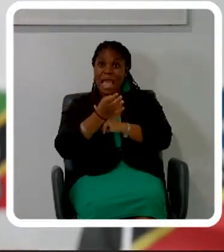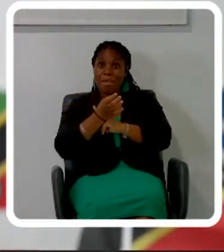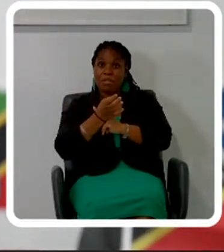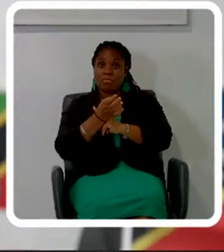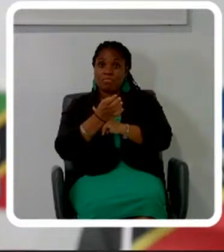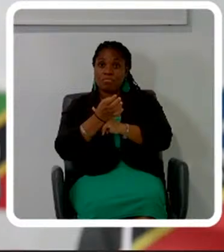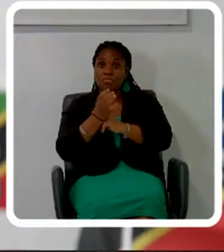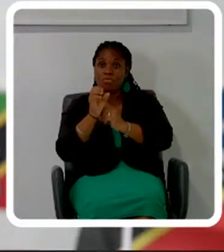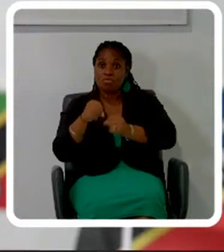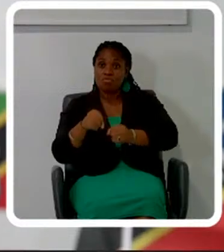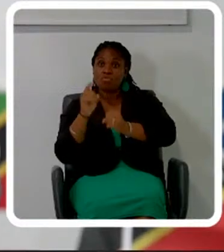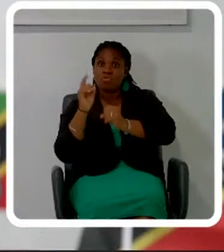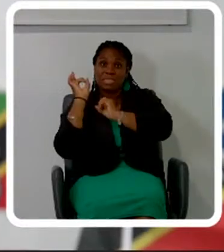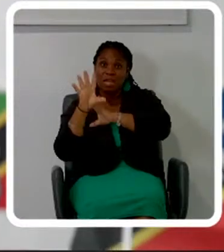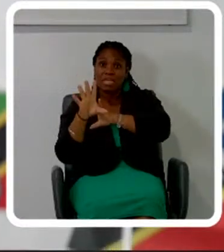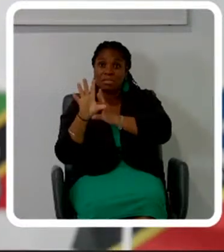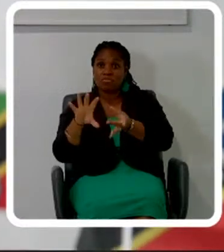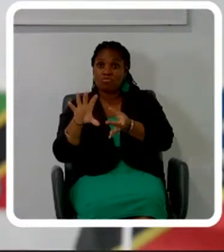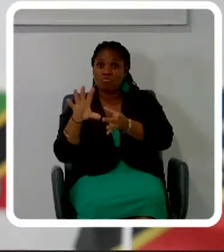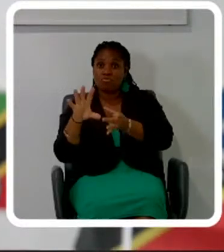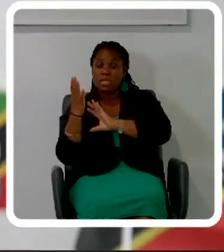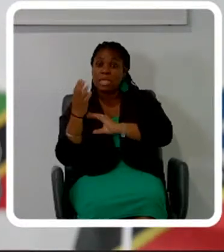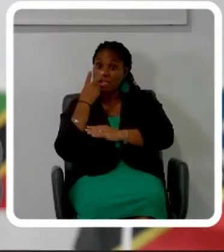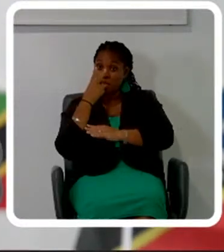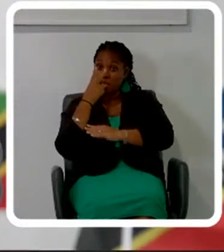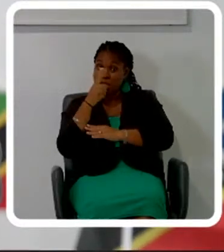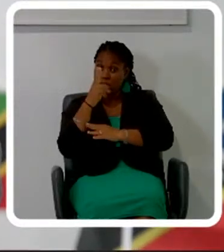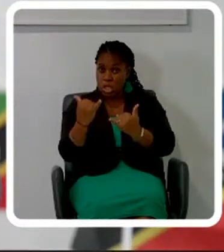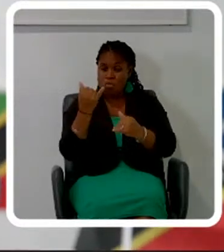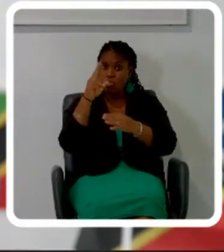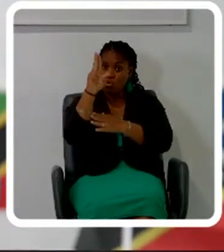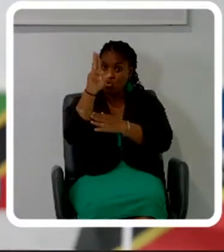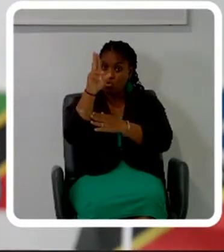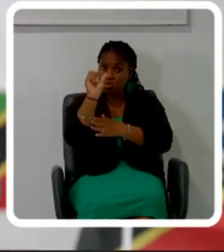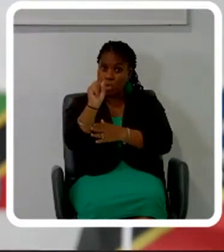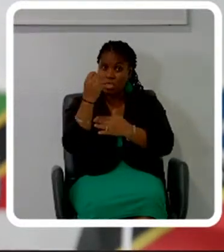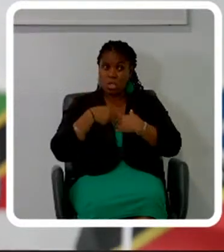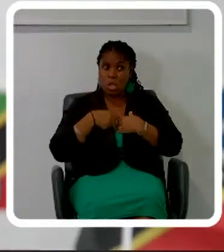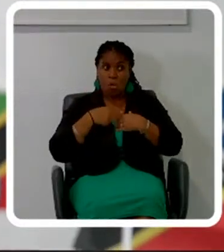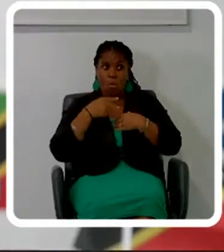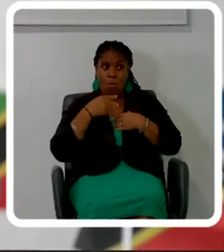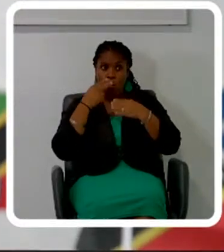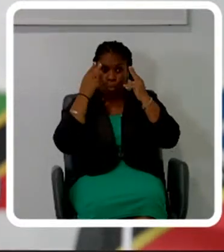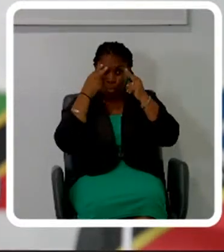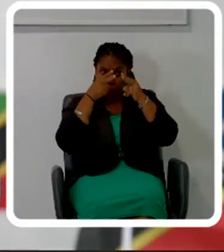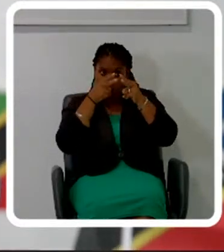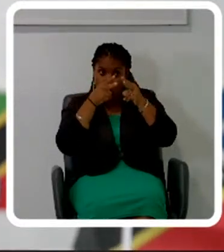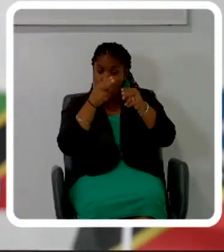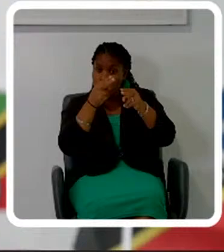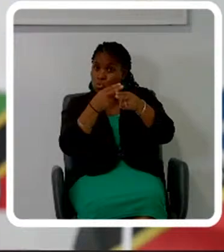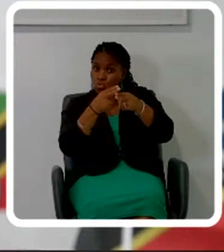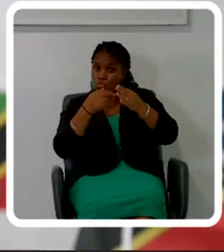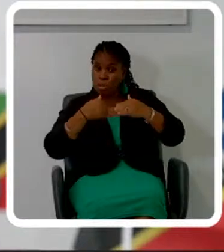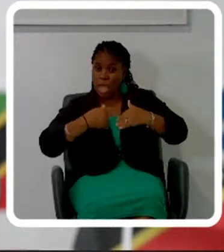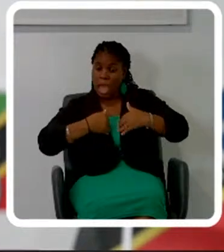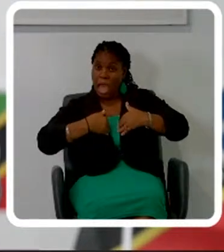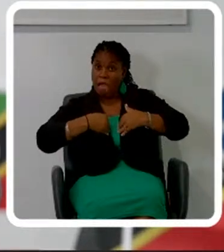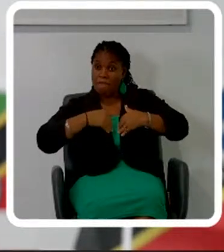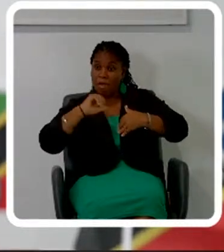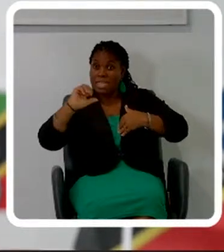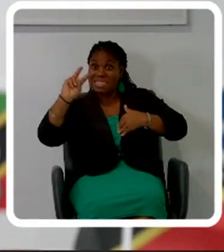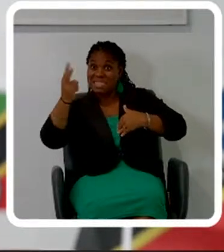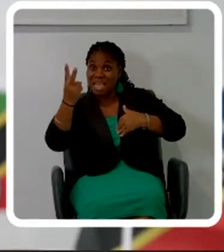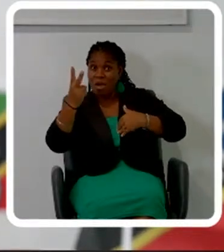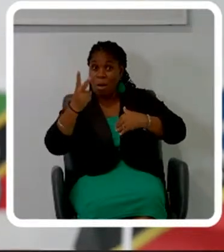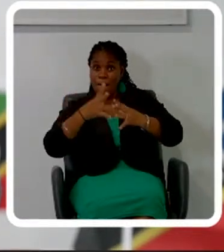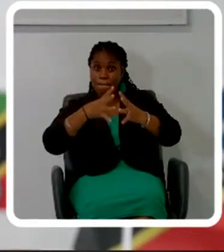United States is facing a second major hurricane in a couple of weeks. And I hope we are understanding that this is because of climate